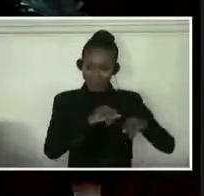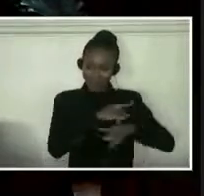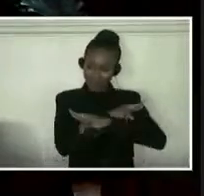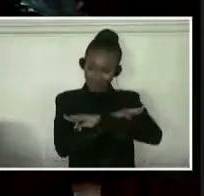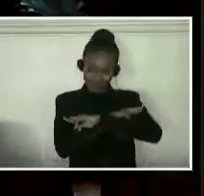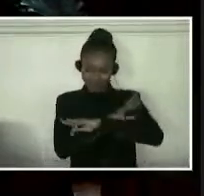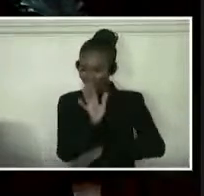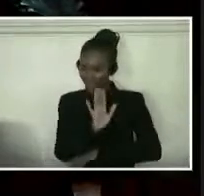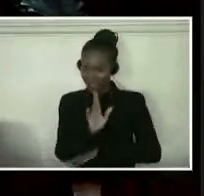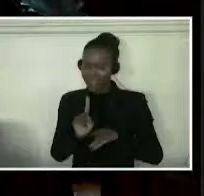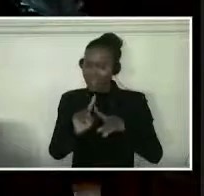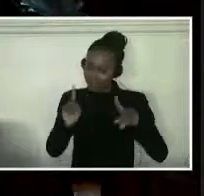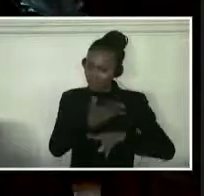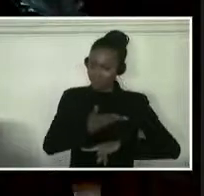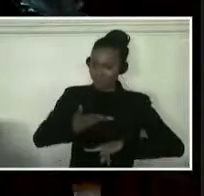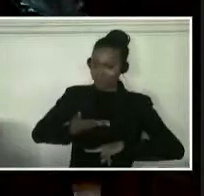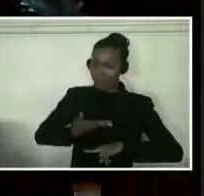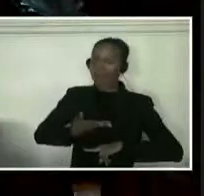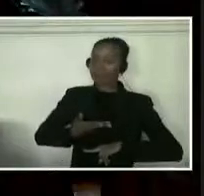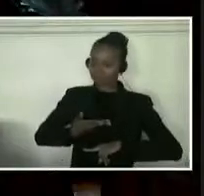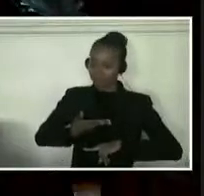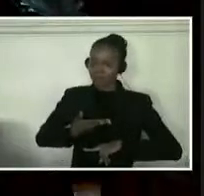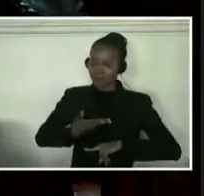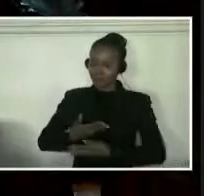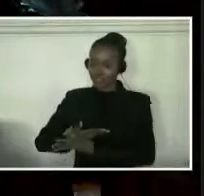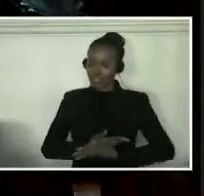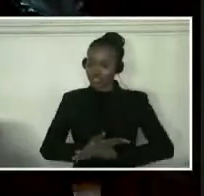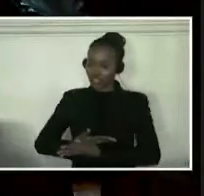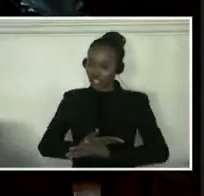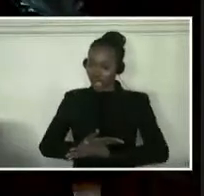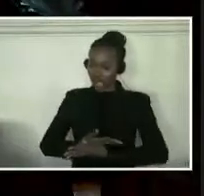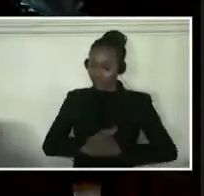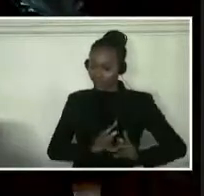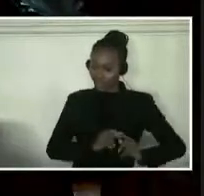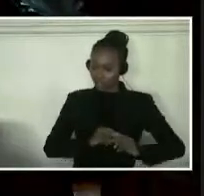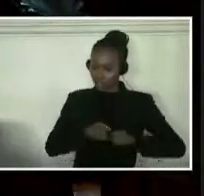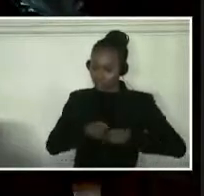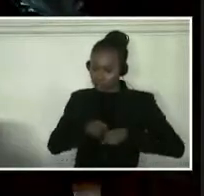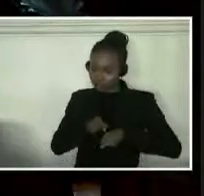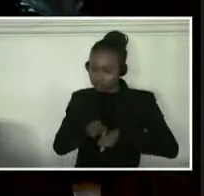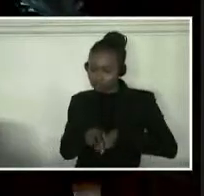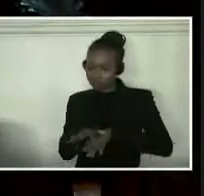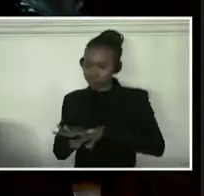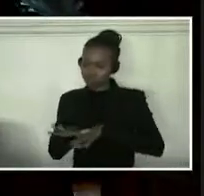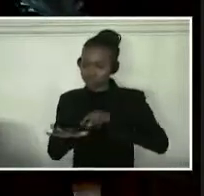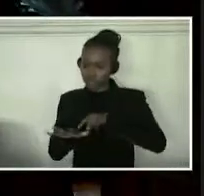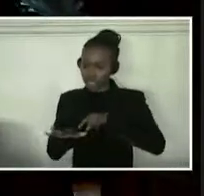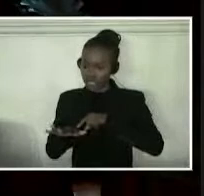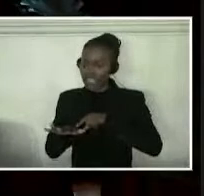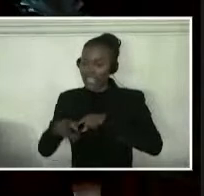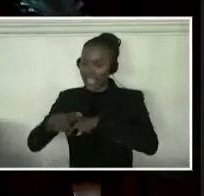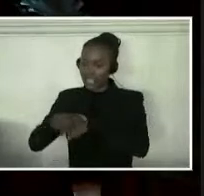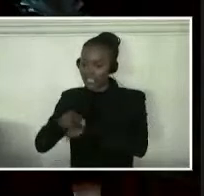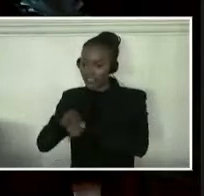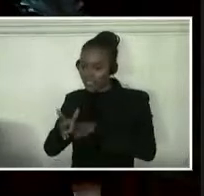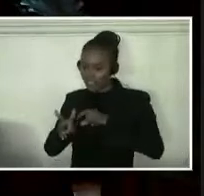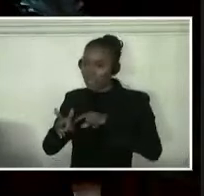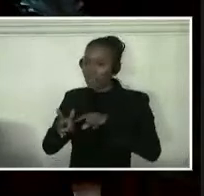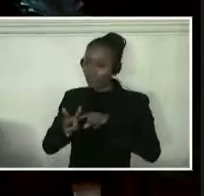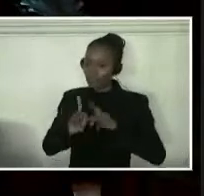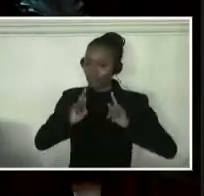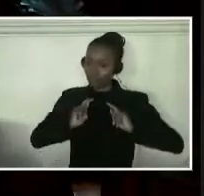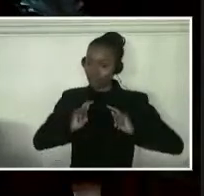on prevention of mother to child transmission of hiv capacity will not rest until we completely eliminate the incidence of